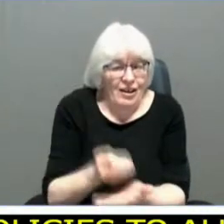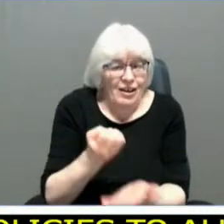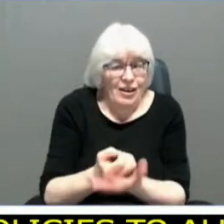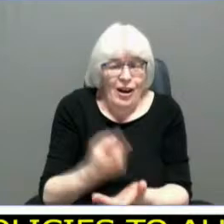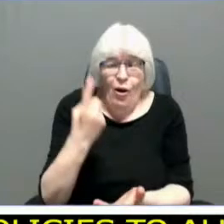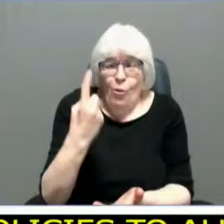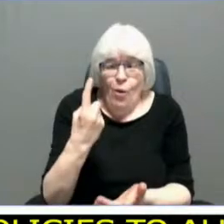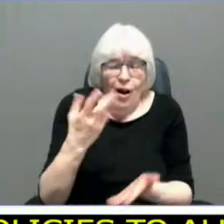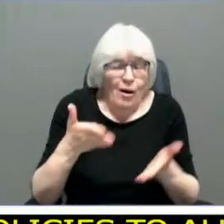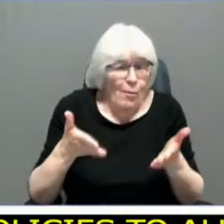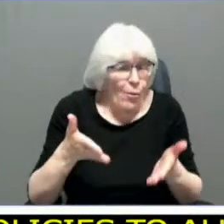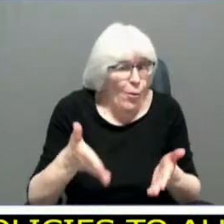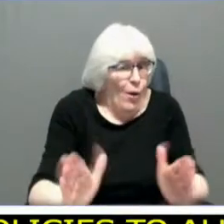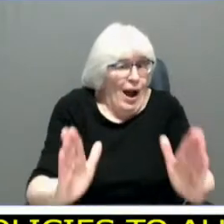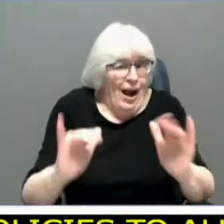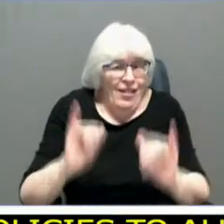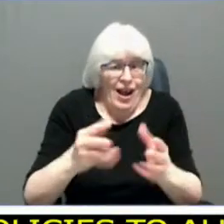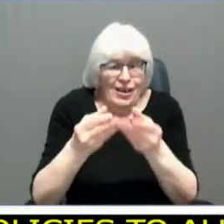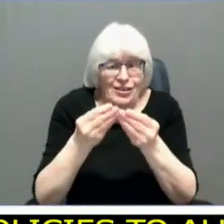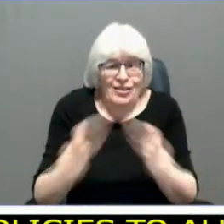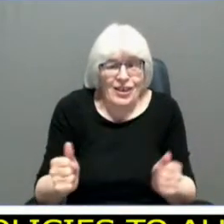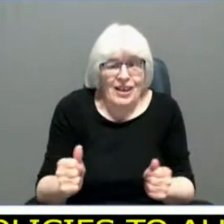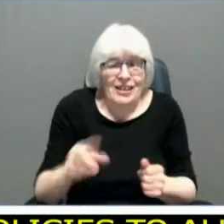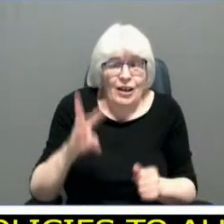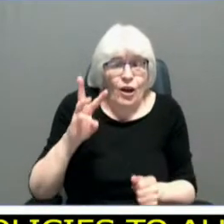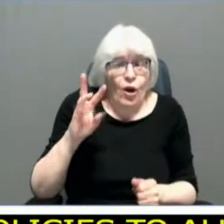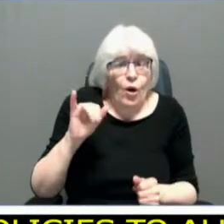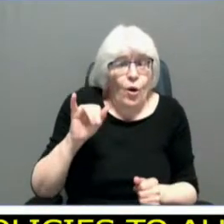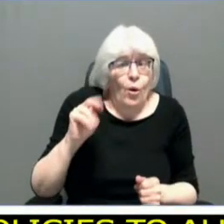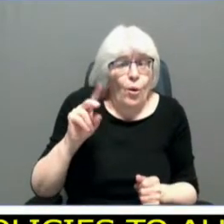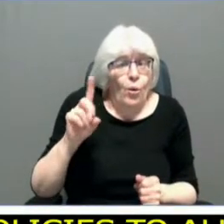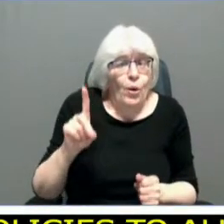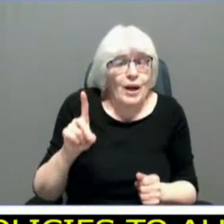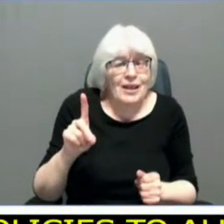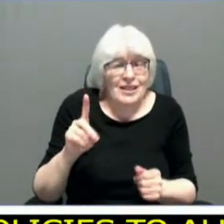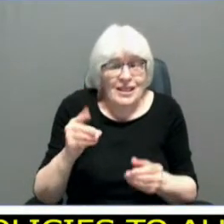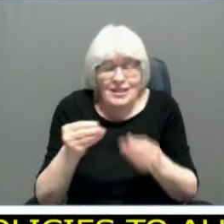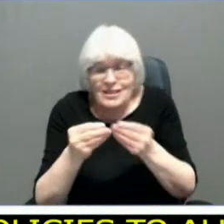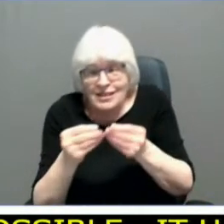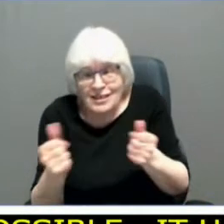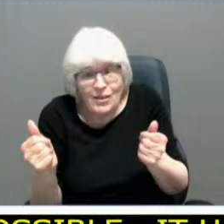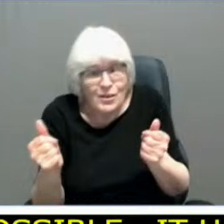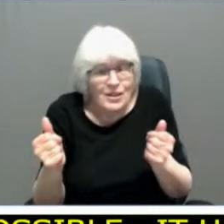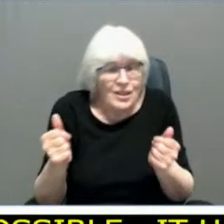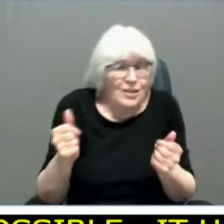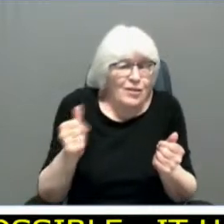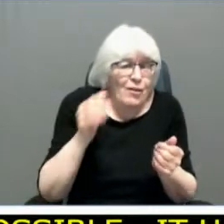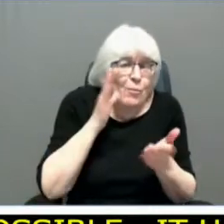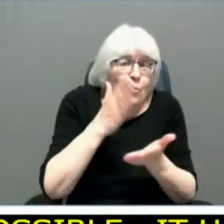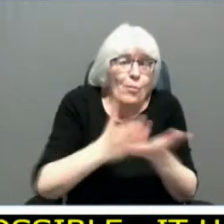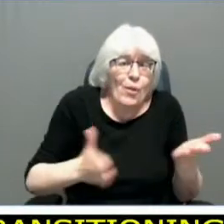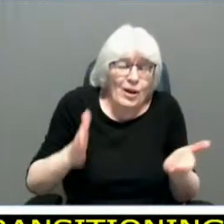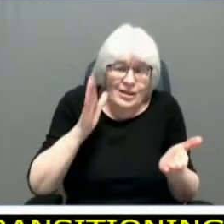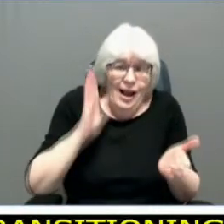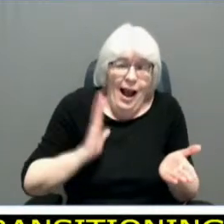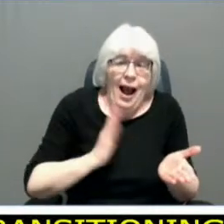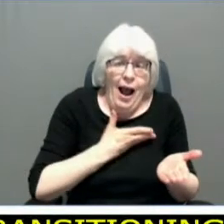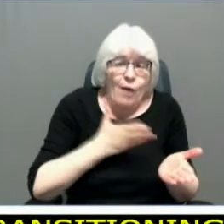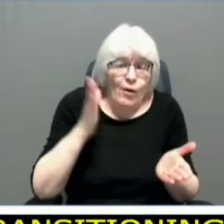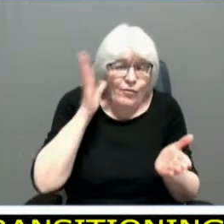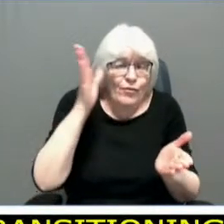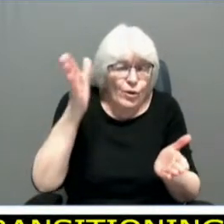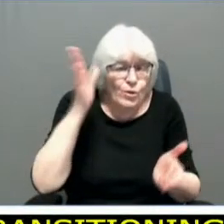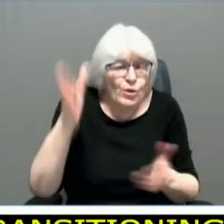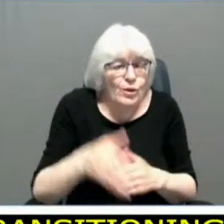the hydrogen are all part of our greener future. Great. Moving on to Adam Hurras. Do you have a question for the